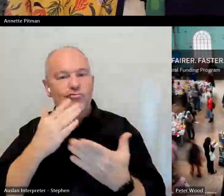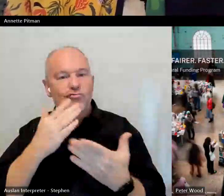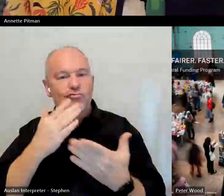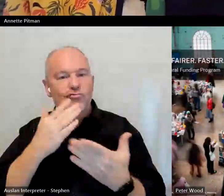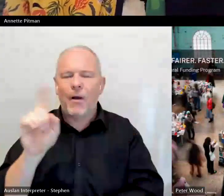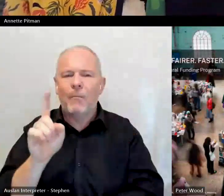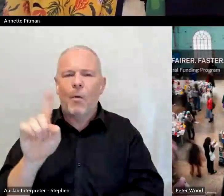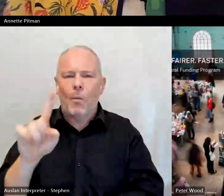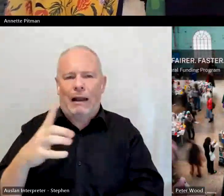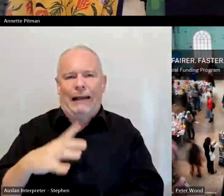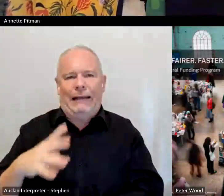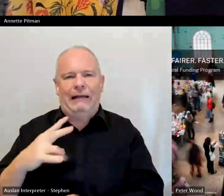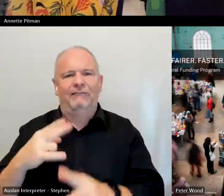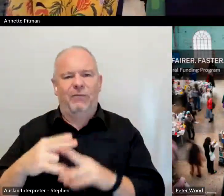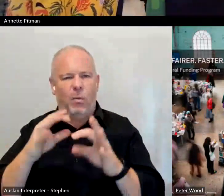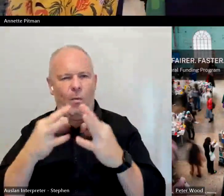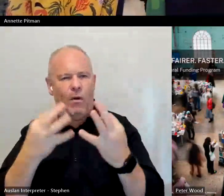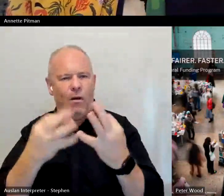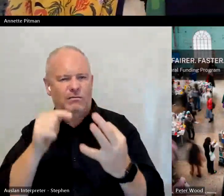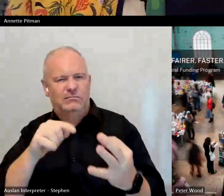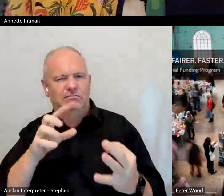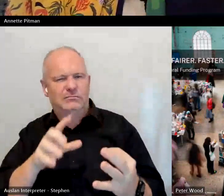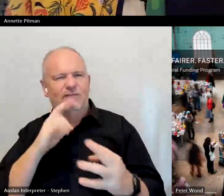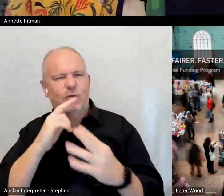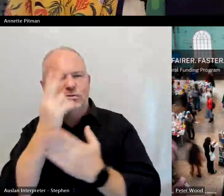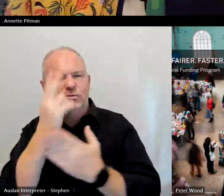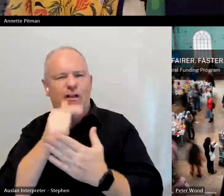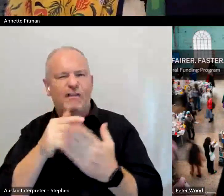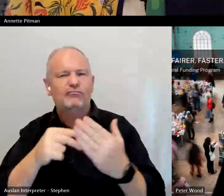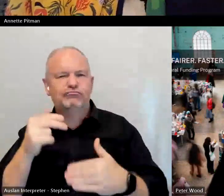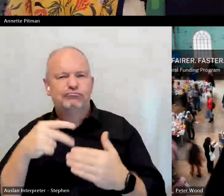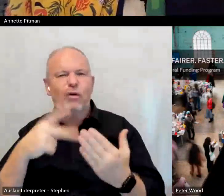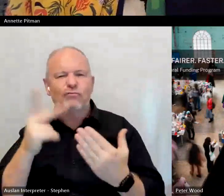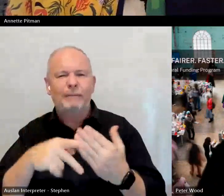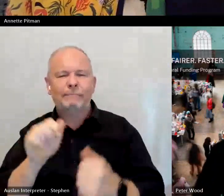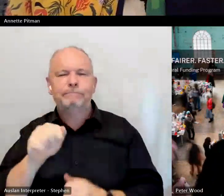what the needs of organisations are in designing this program.